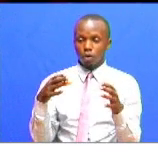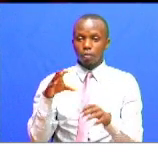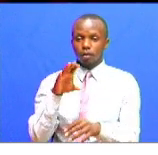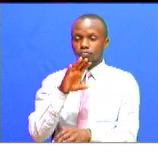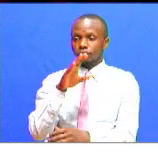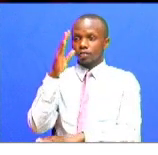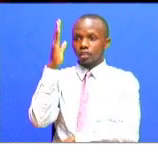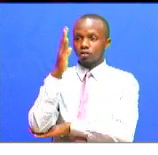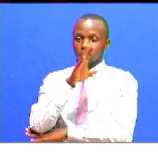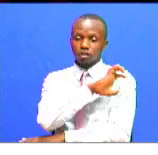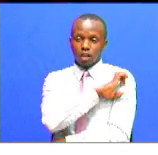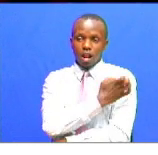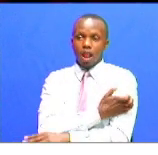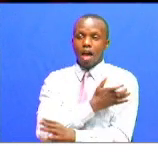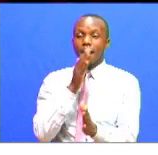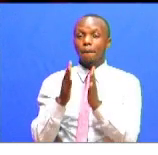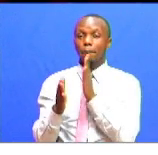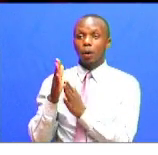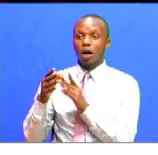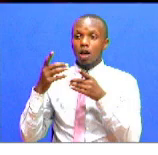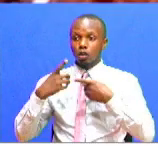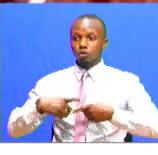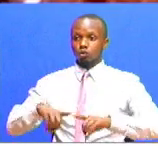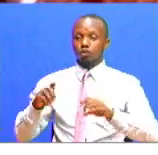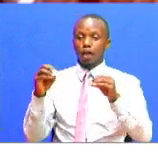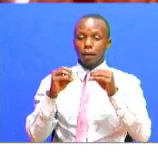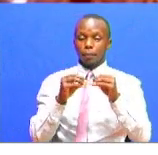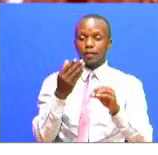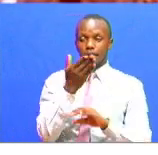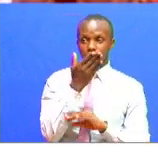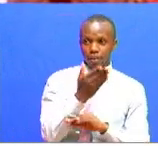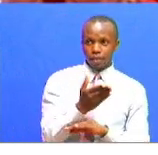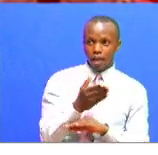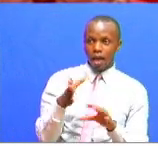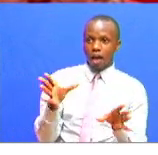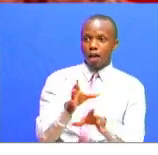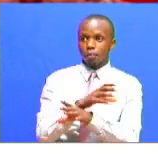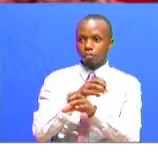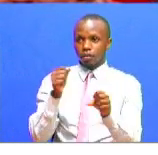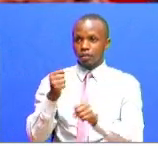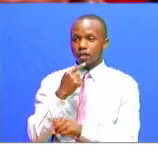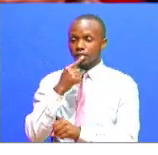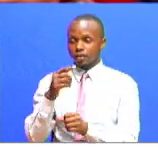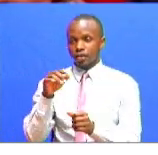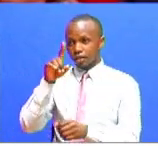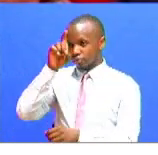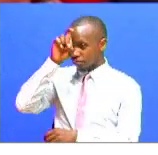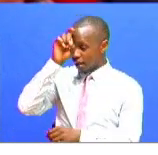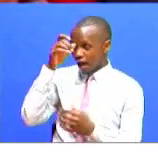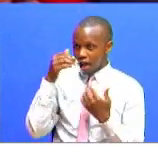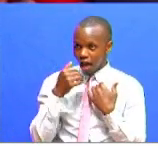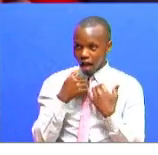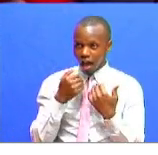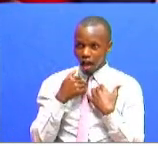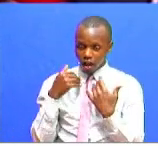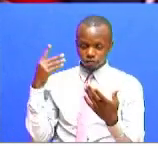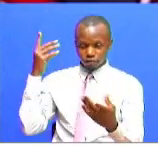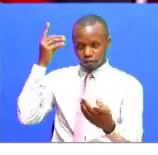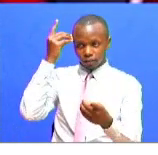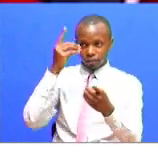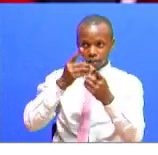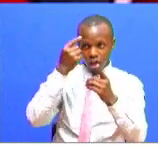strategy. During the conference, President el-Sisi reiterated Egypt's appeal as a prime destination for